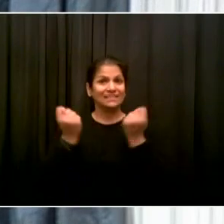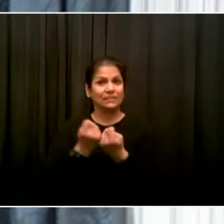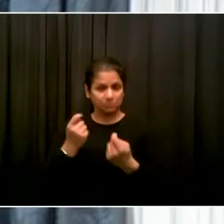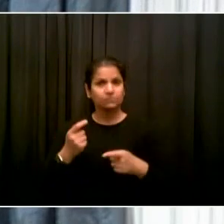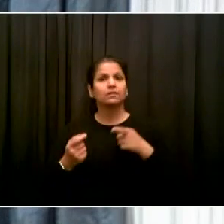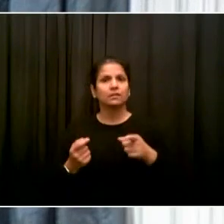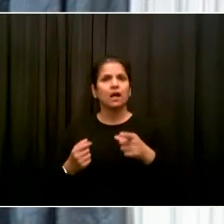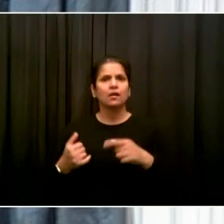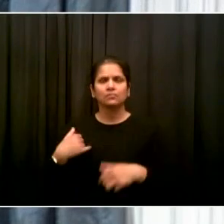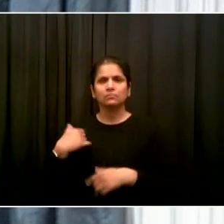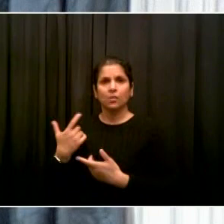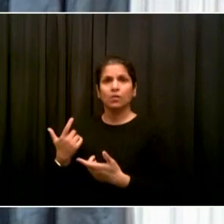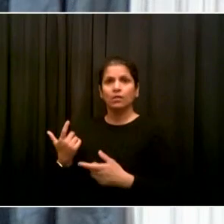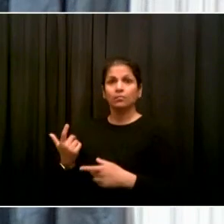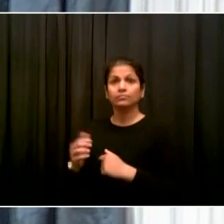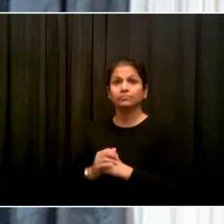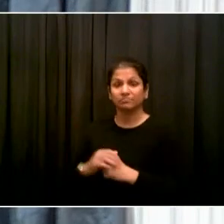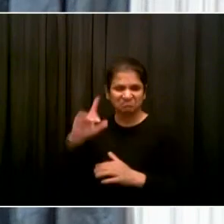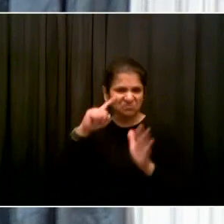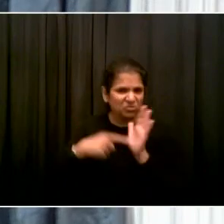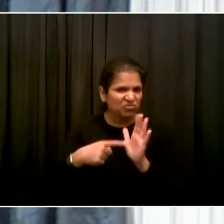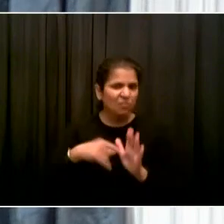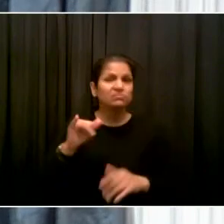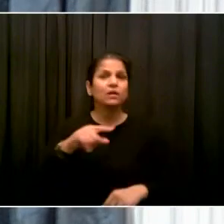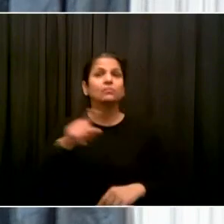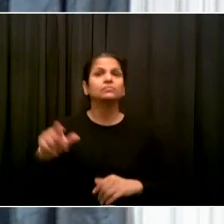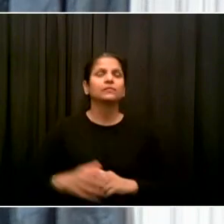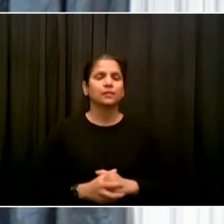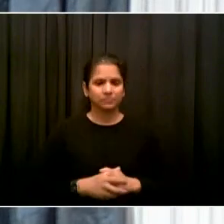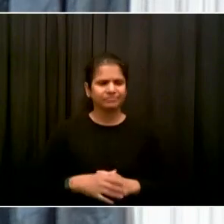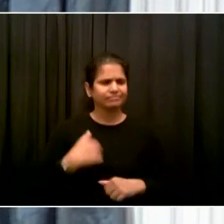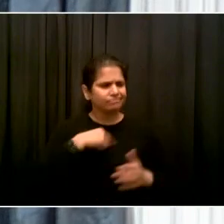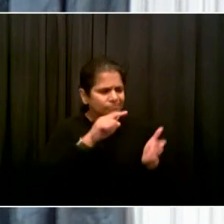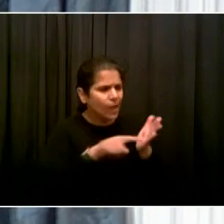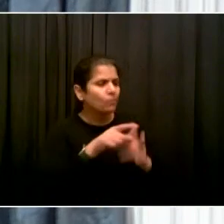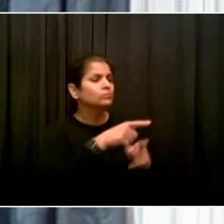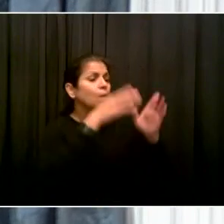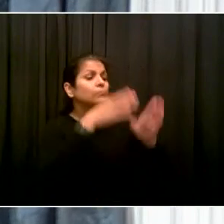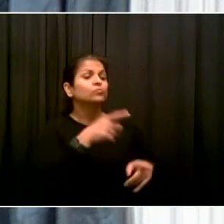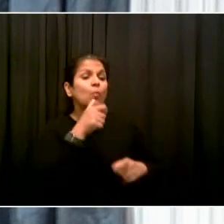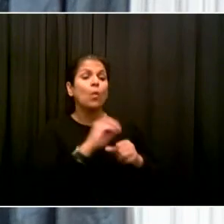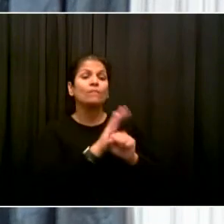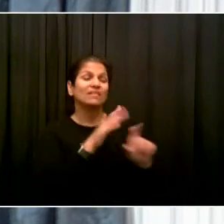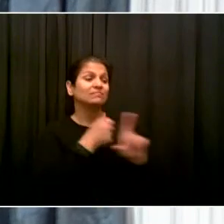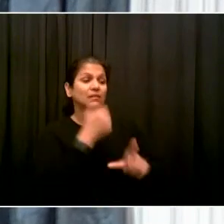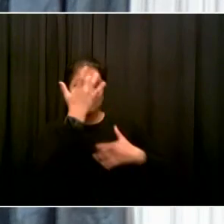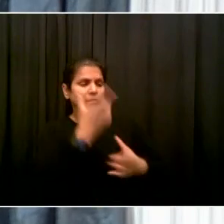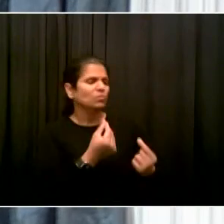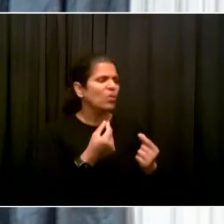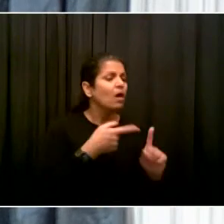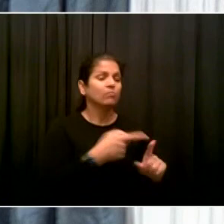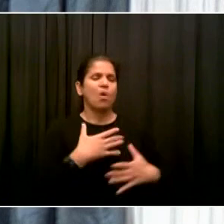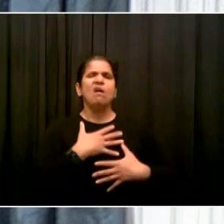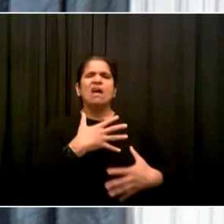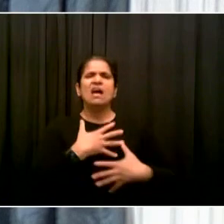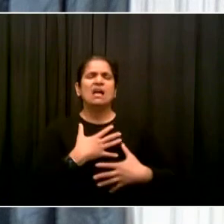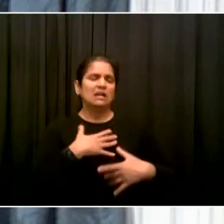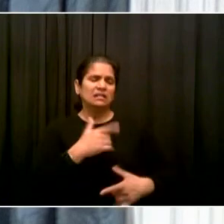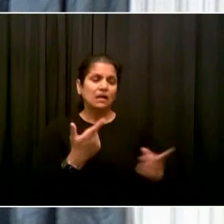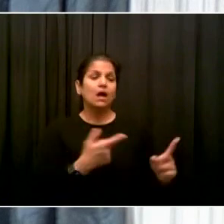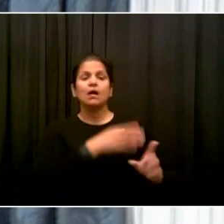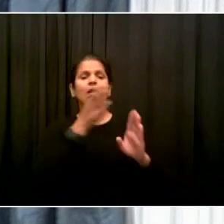breath, chest discomfort, with lightheadedness, with cough, anxiety, depression, confusion that they didn't have before their